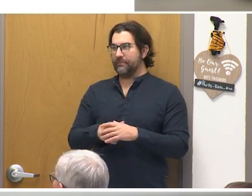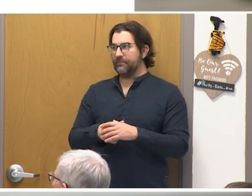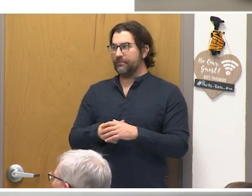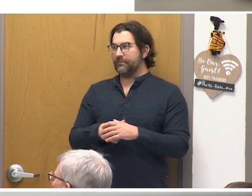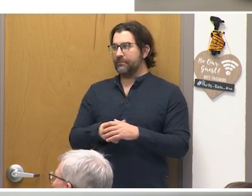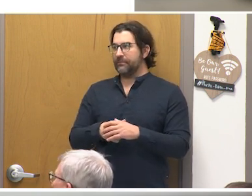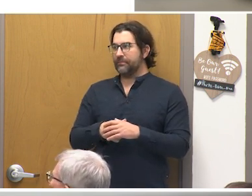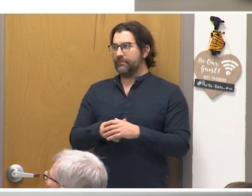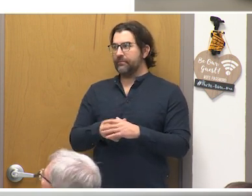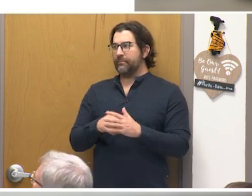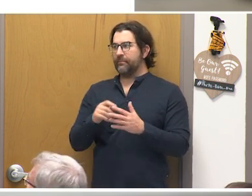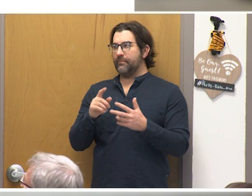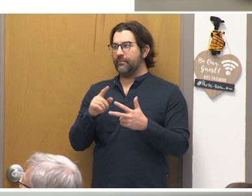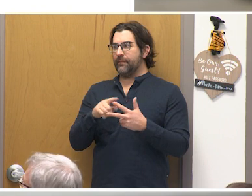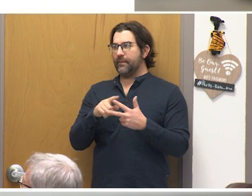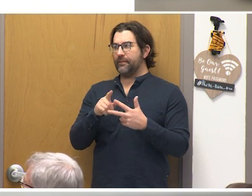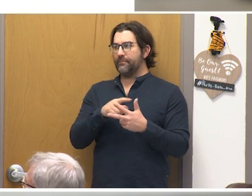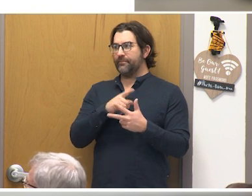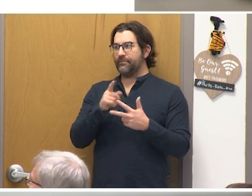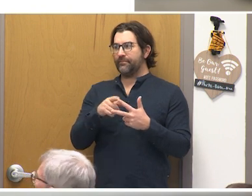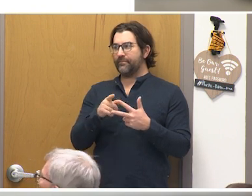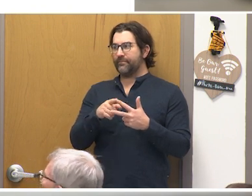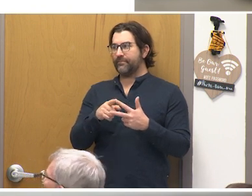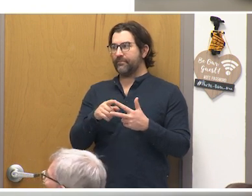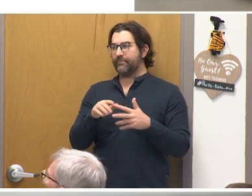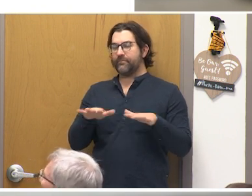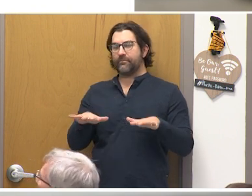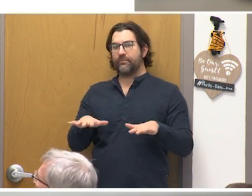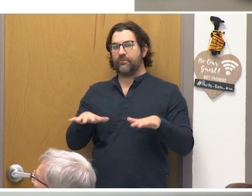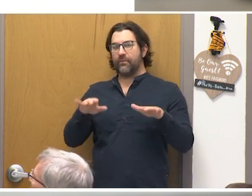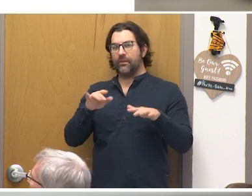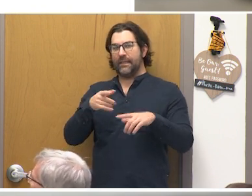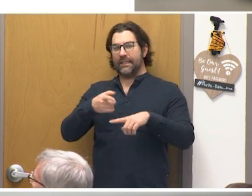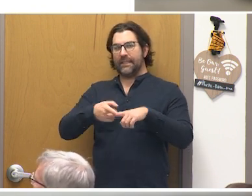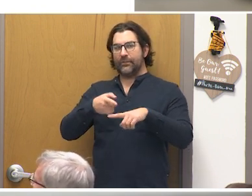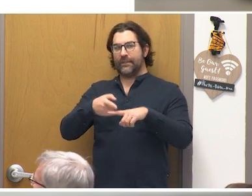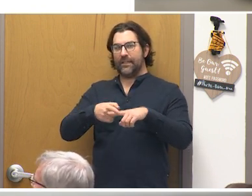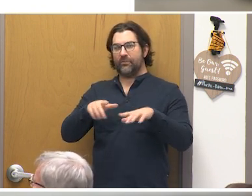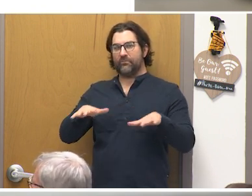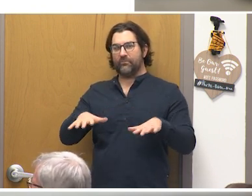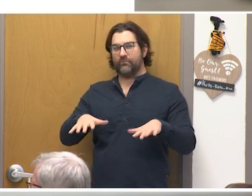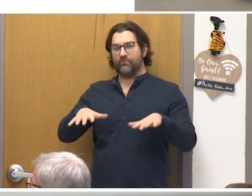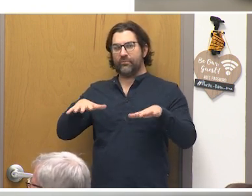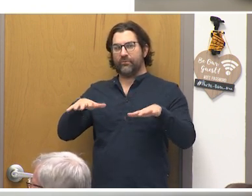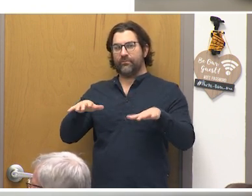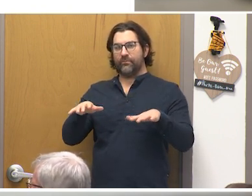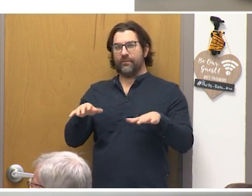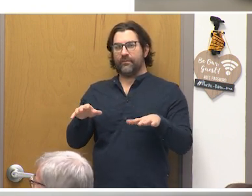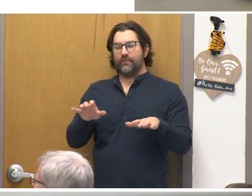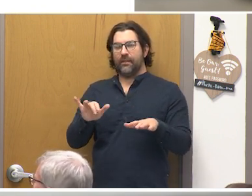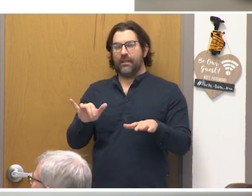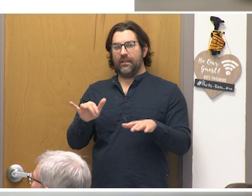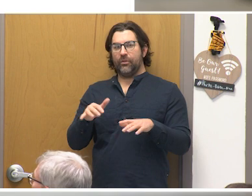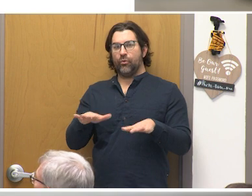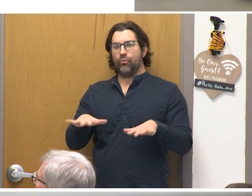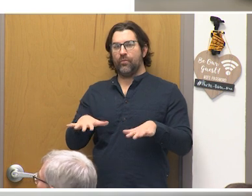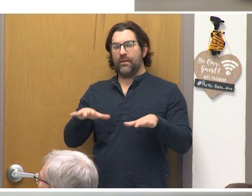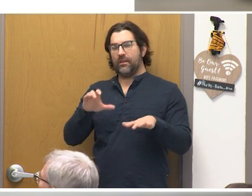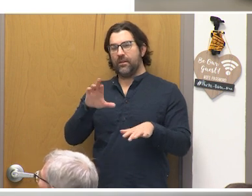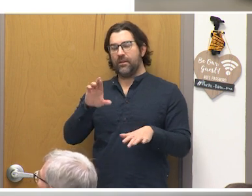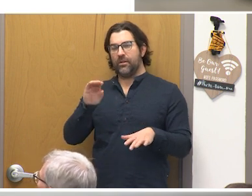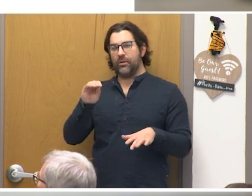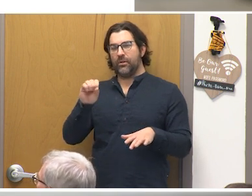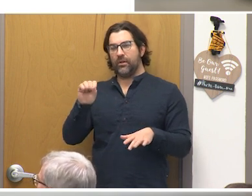We can couple that with also raised intersections, which act like raised crosswalks, and then